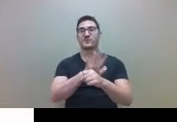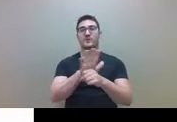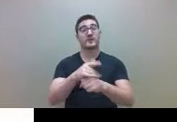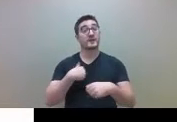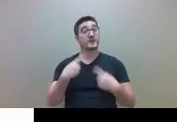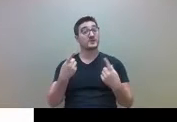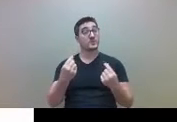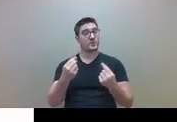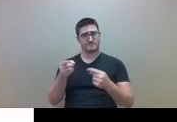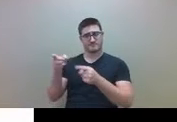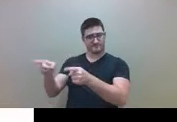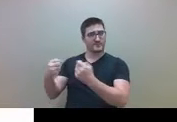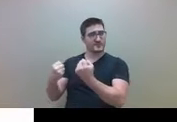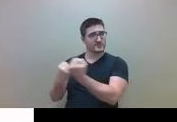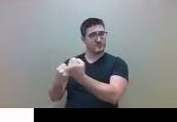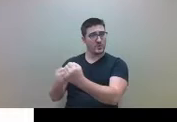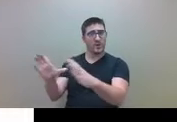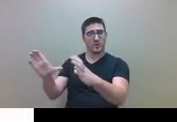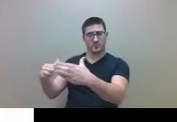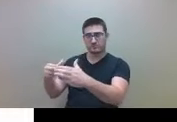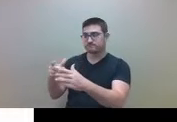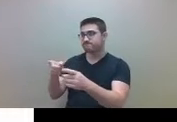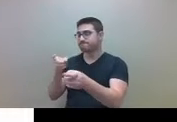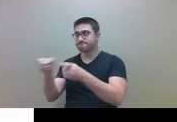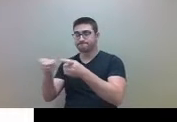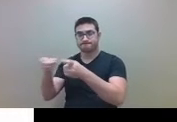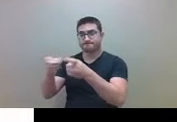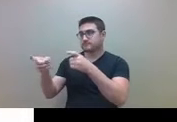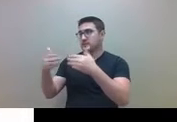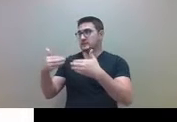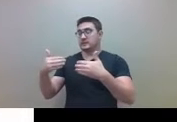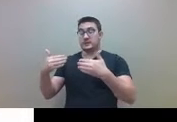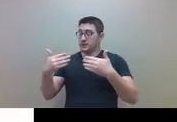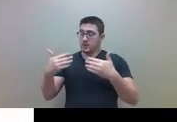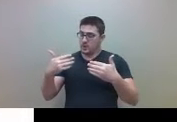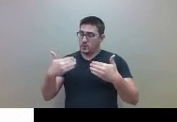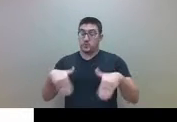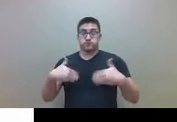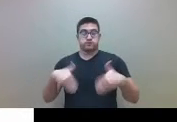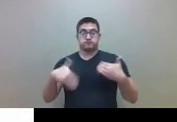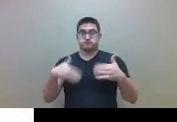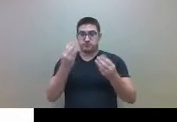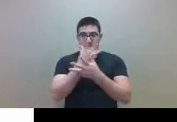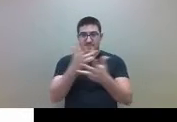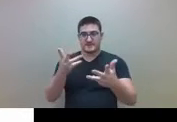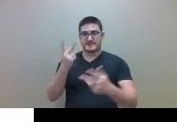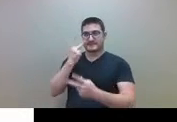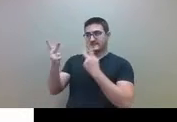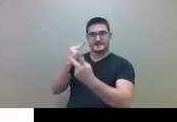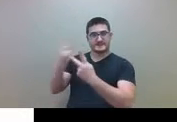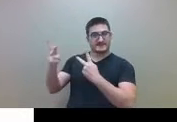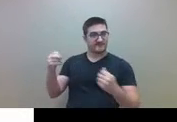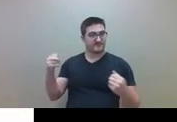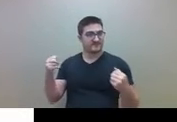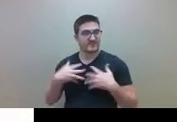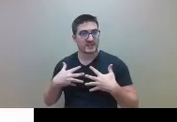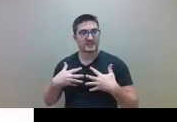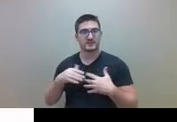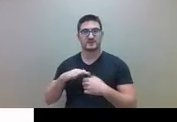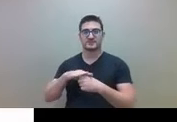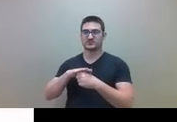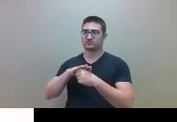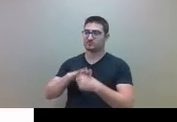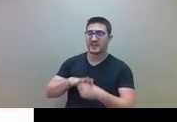support group, and really the stress level, the fear, and all of these emotions at